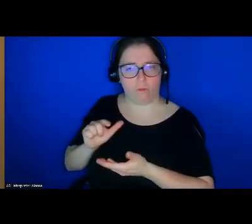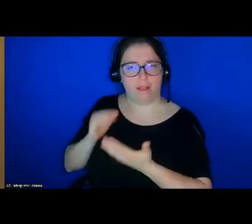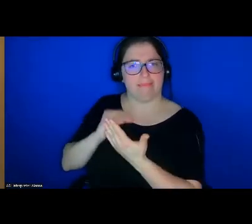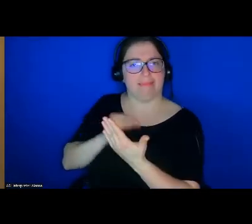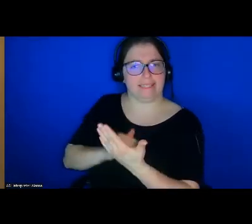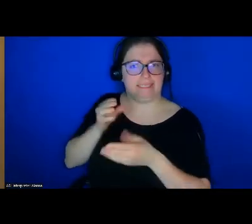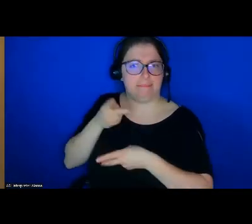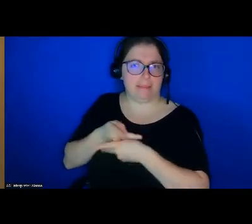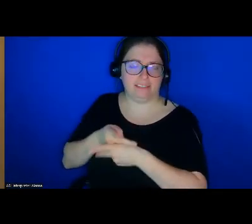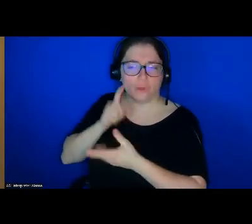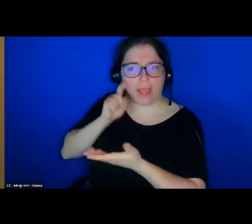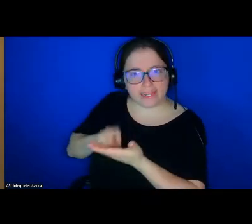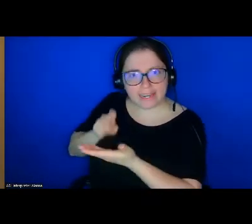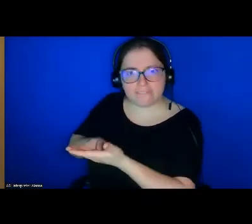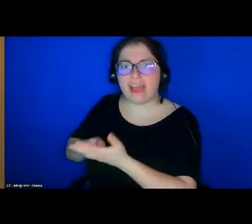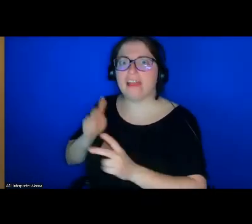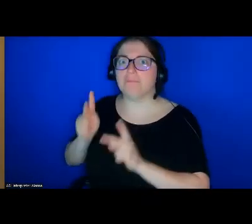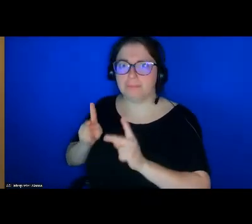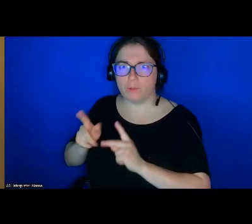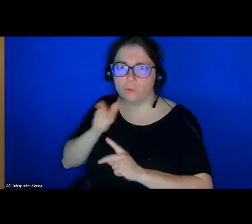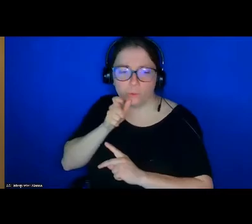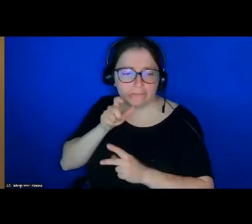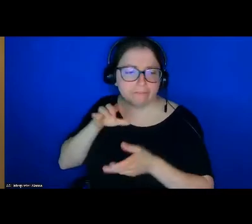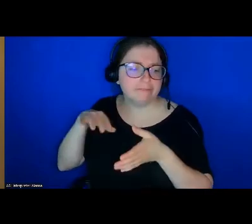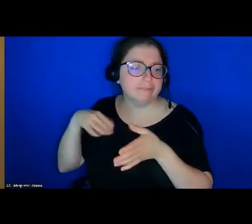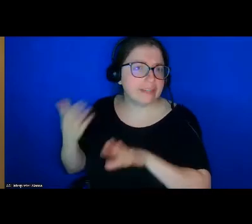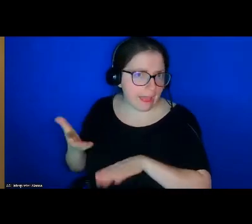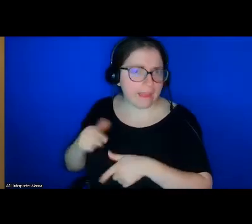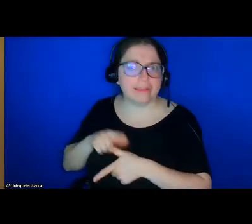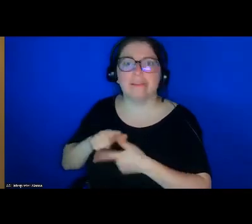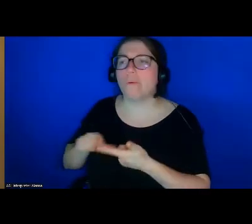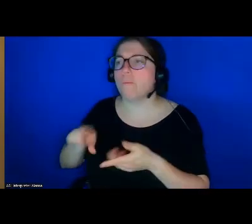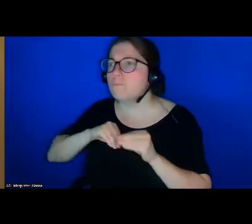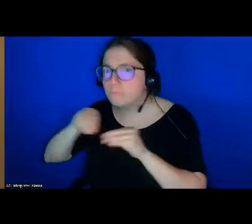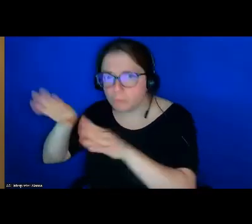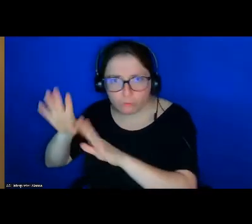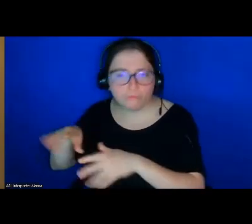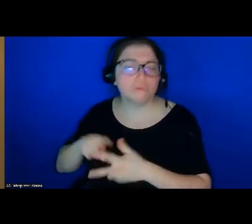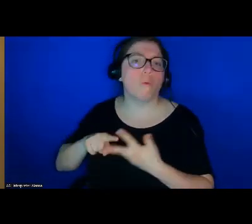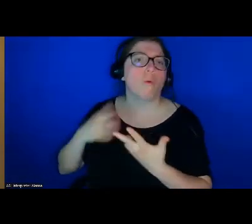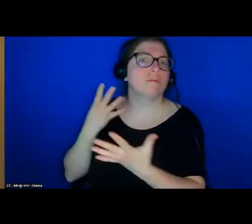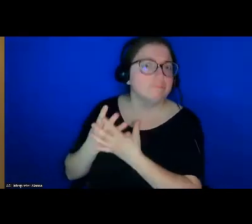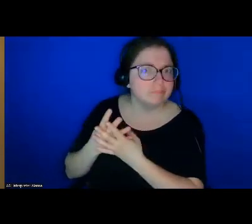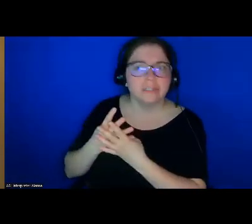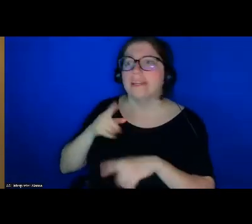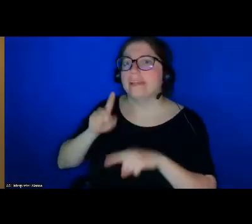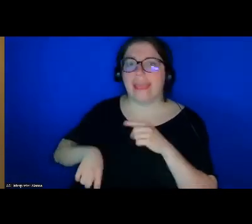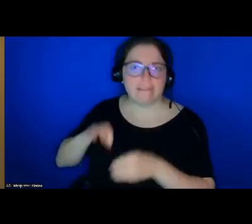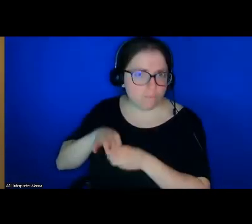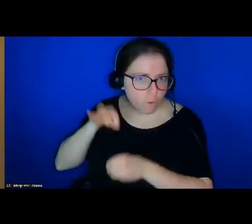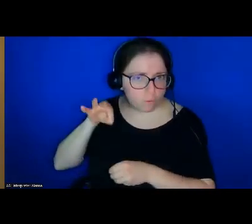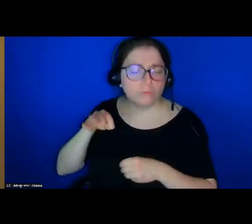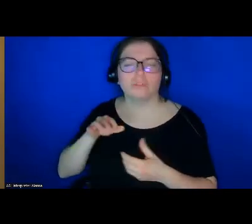people who have died to identify people who have moved to identify people who have gone who are incarcerated and no longer eligible